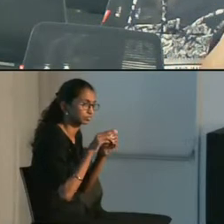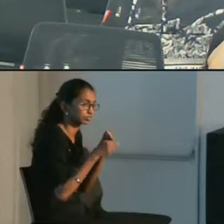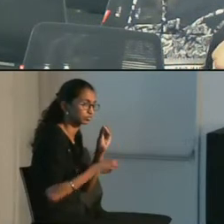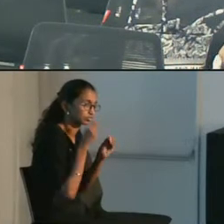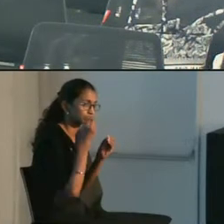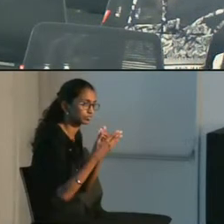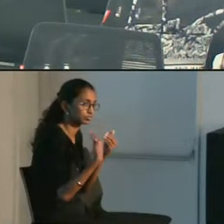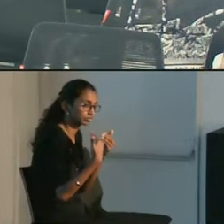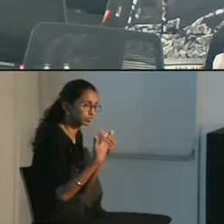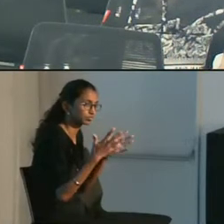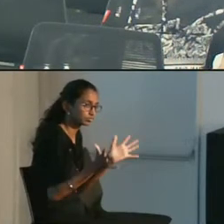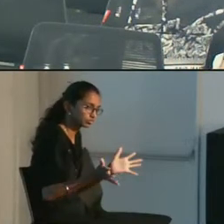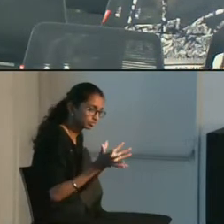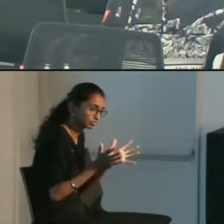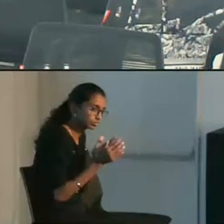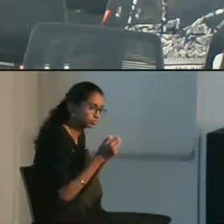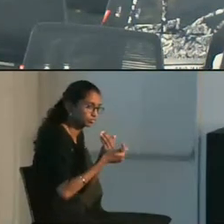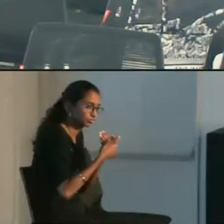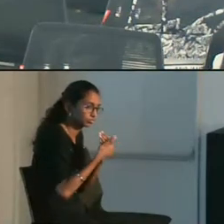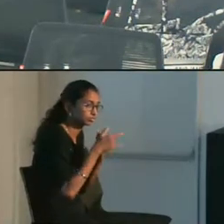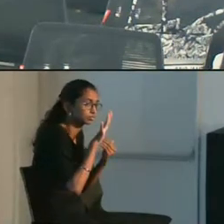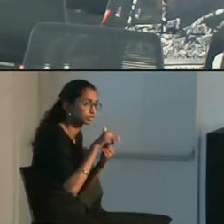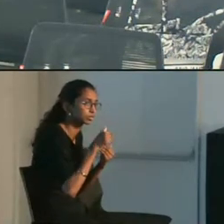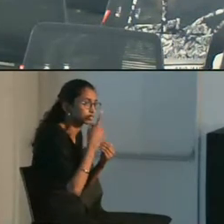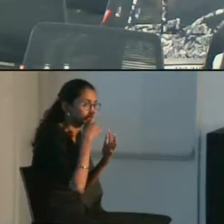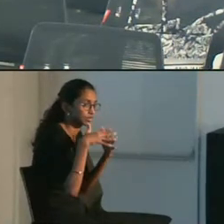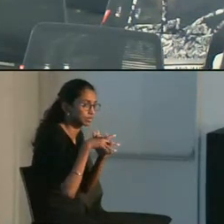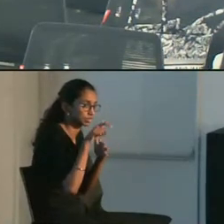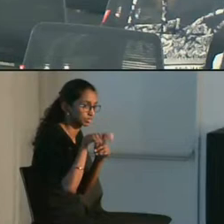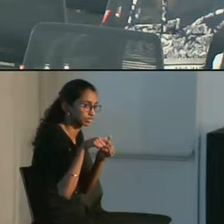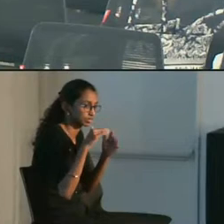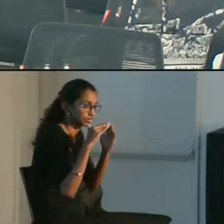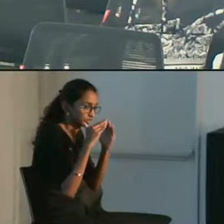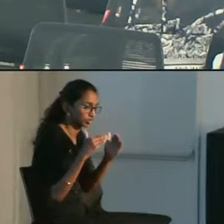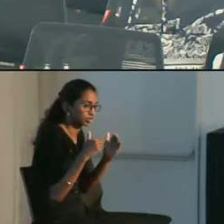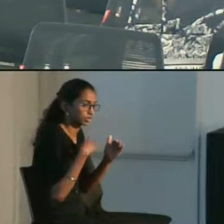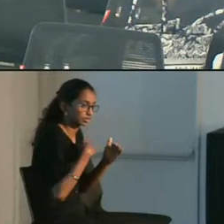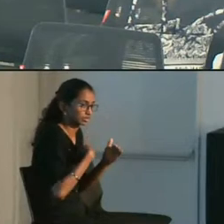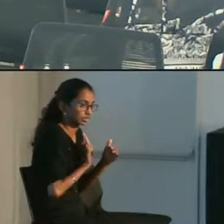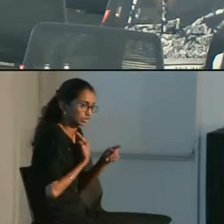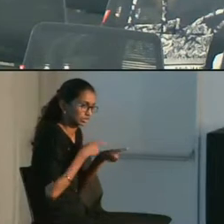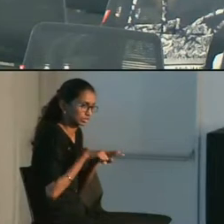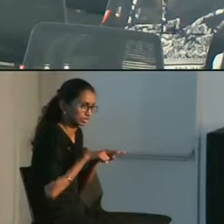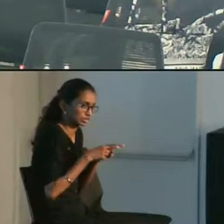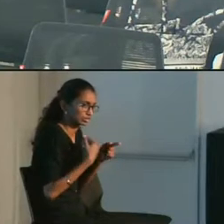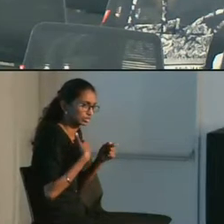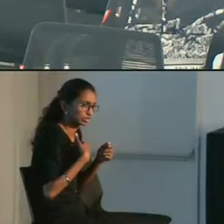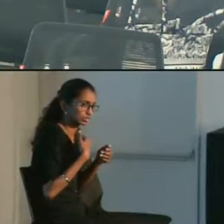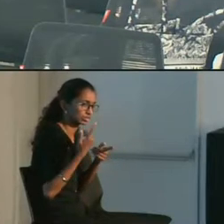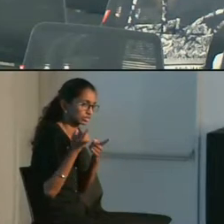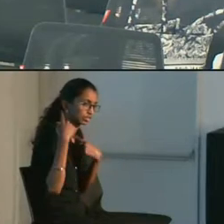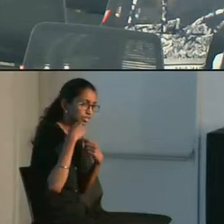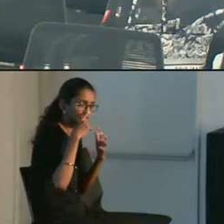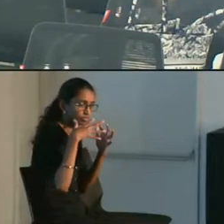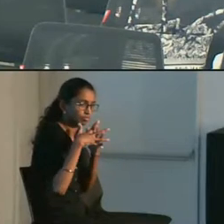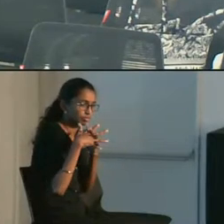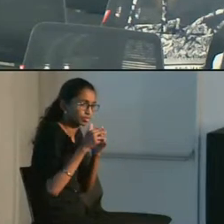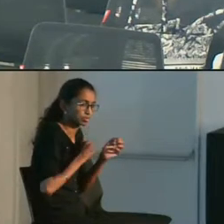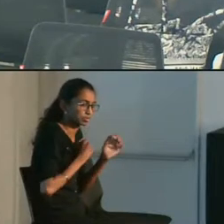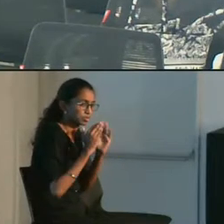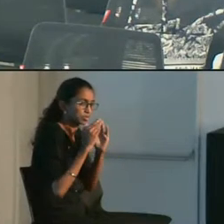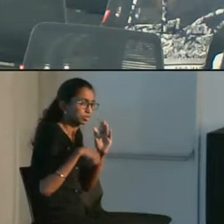passed on, nurtured by the women of the household. Of course, it's a patriarchy mindset, but it is passed on by the women of the household.